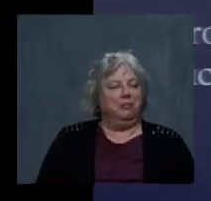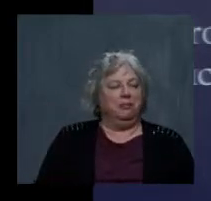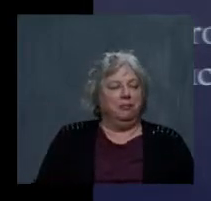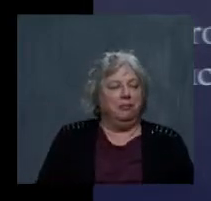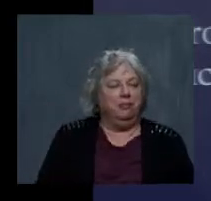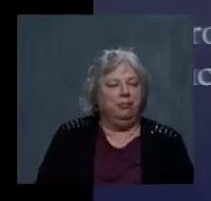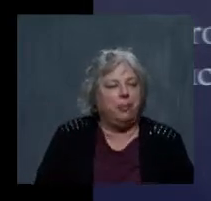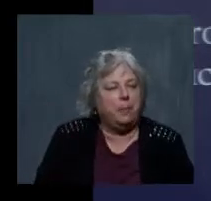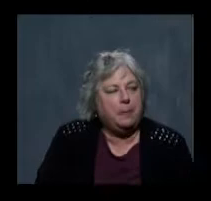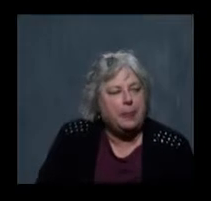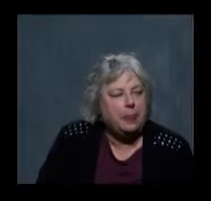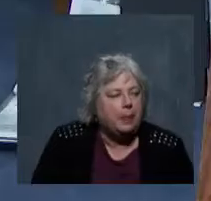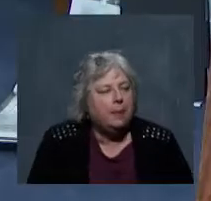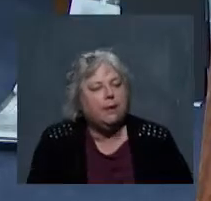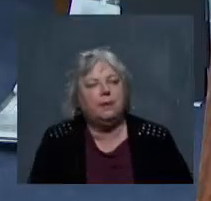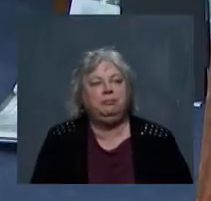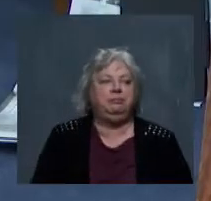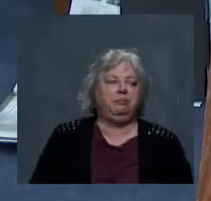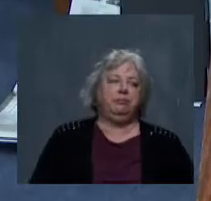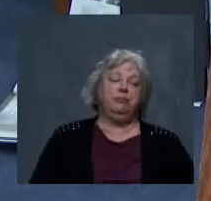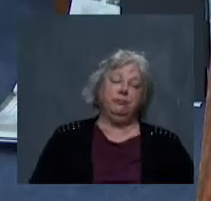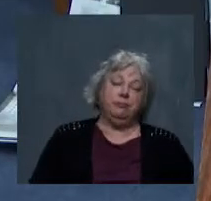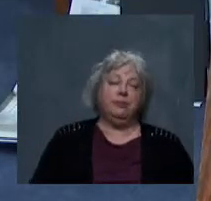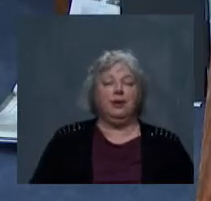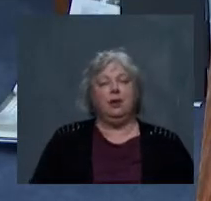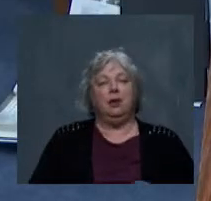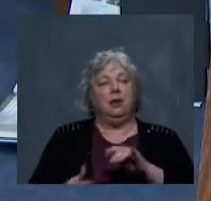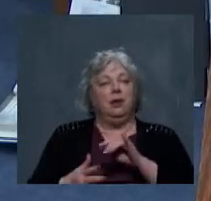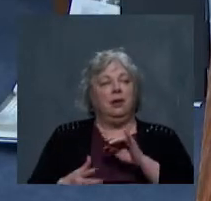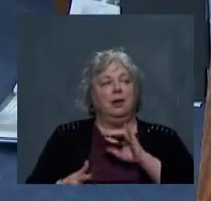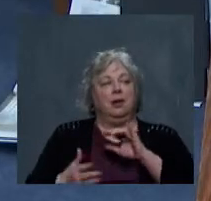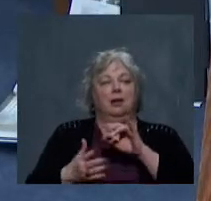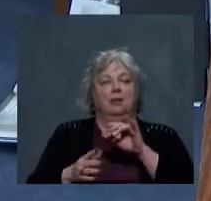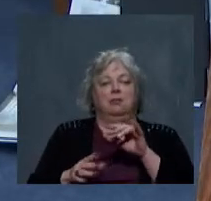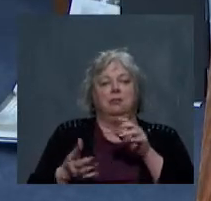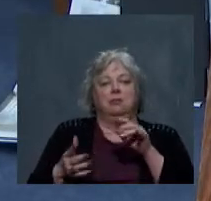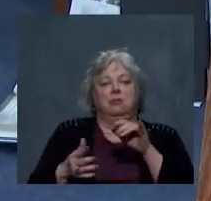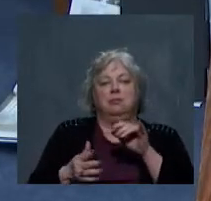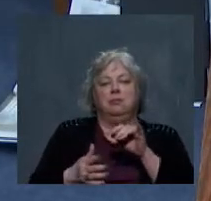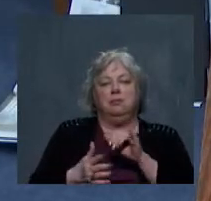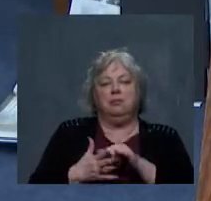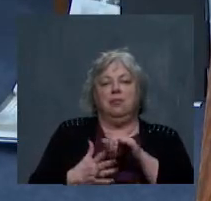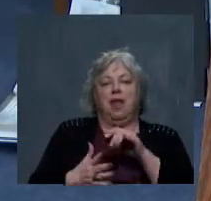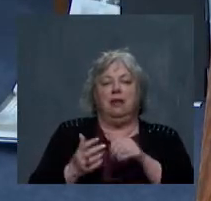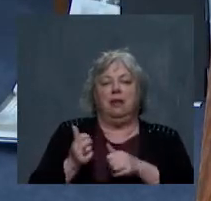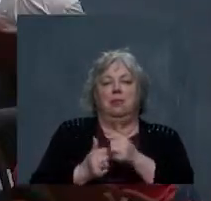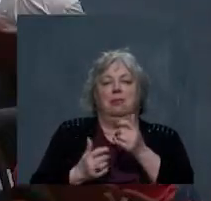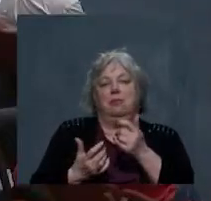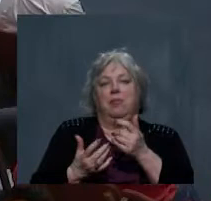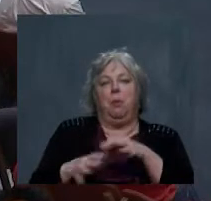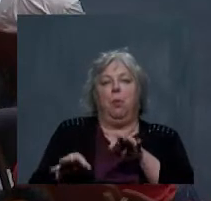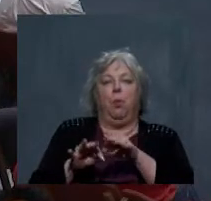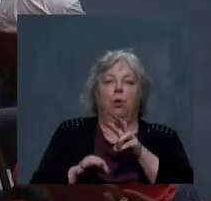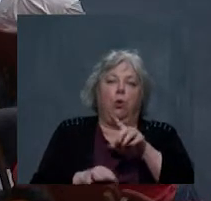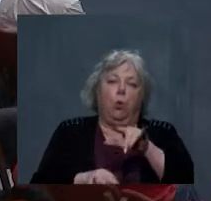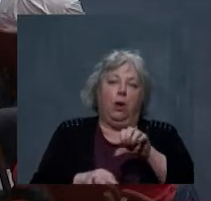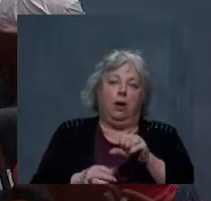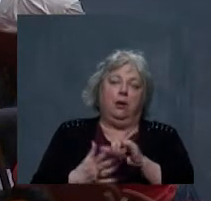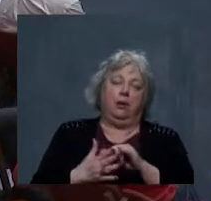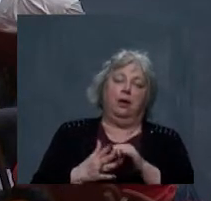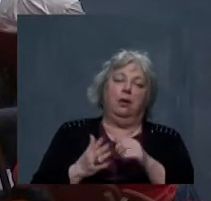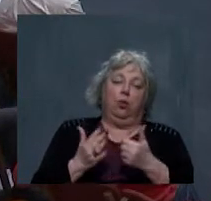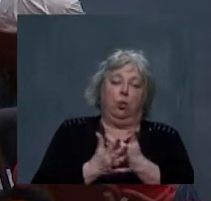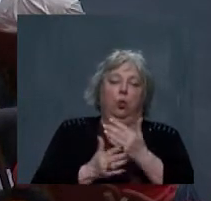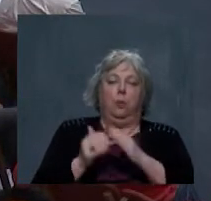So that is, in essence, you know, how this development is going to affect the traffic. And I'll be happy